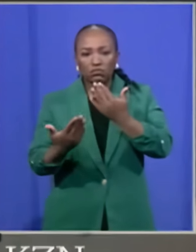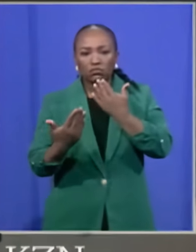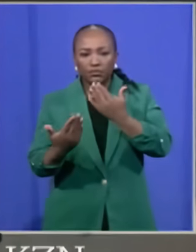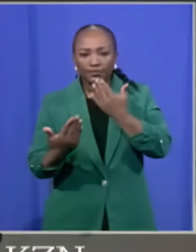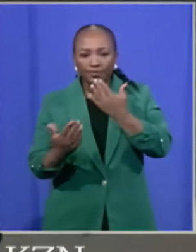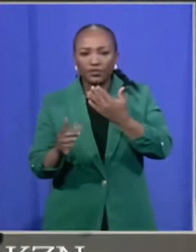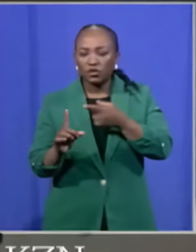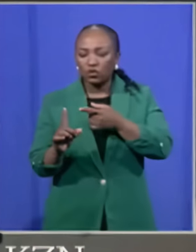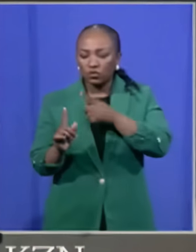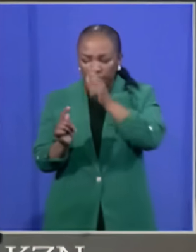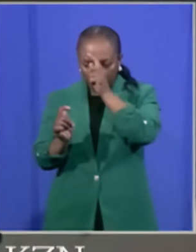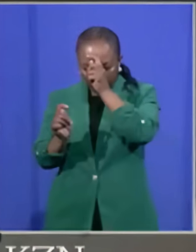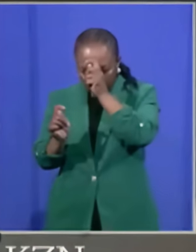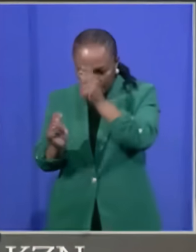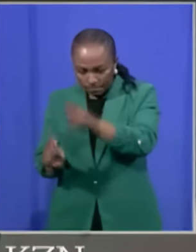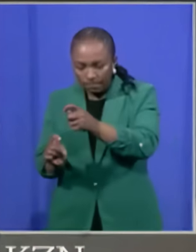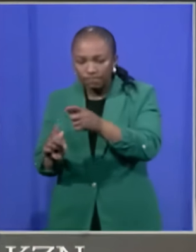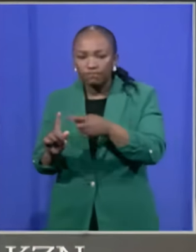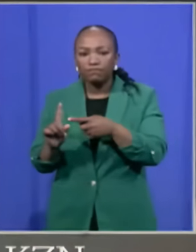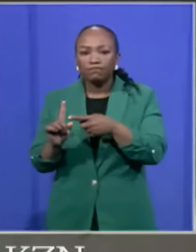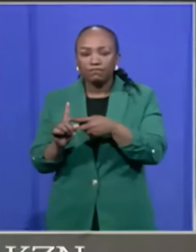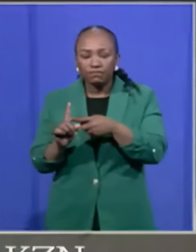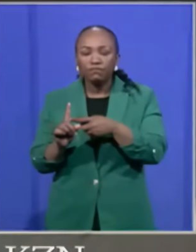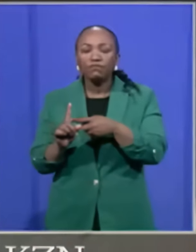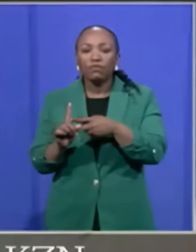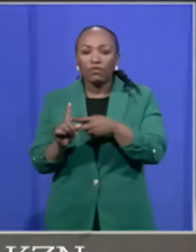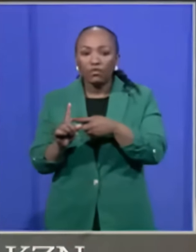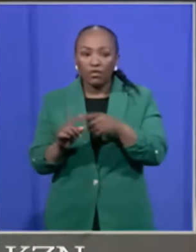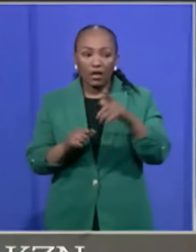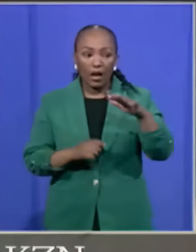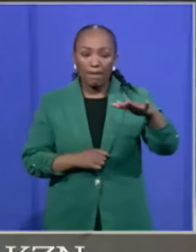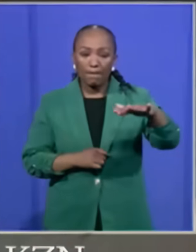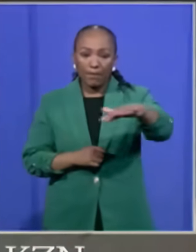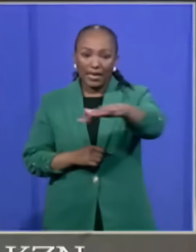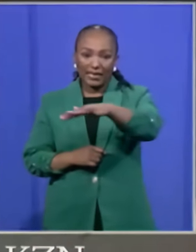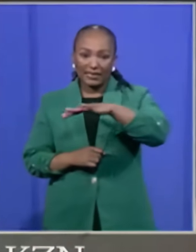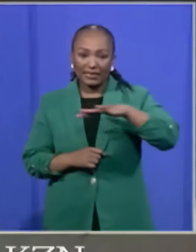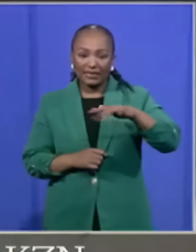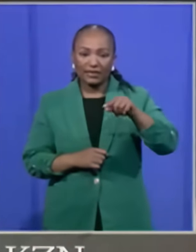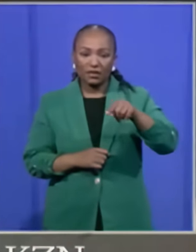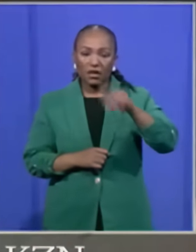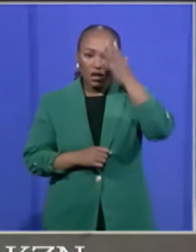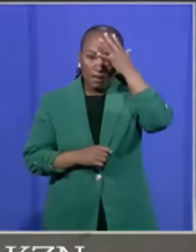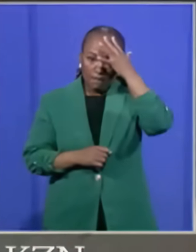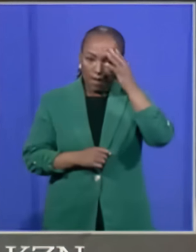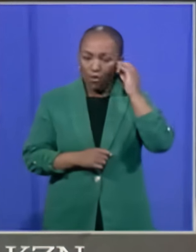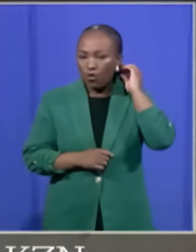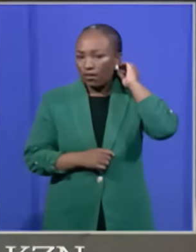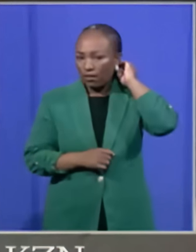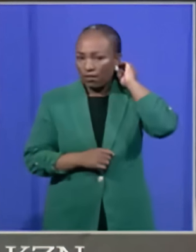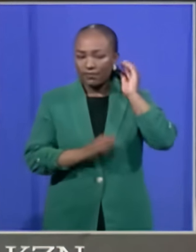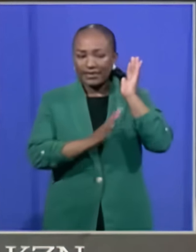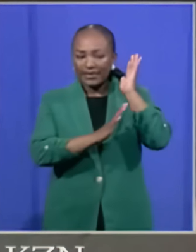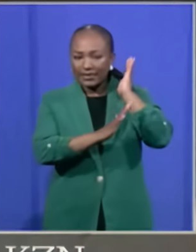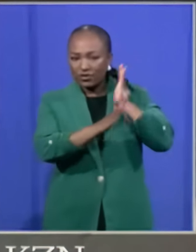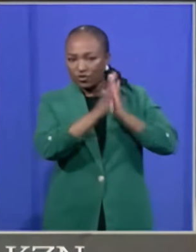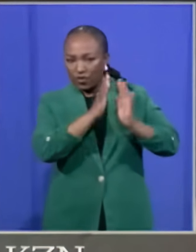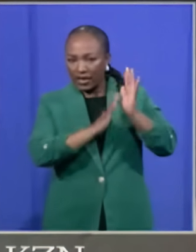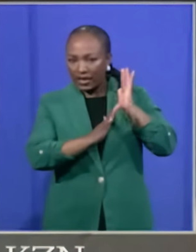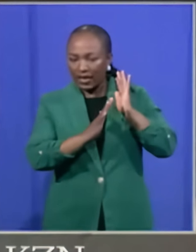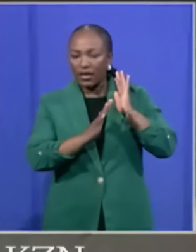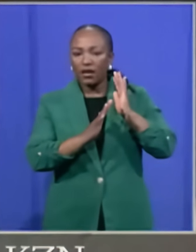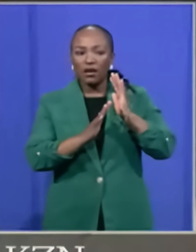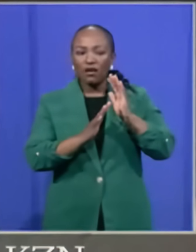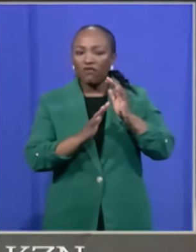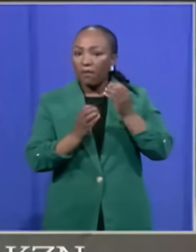Umntwana and making this place to be a memorial and historical center for